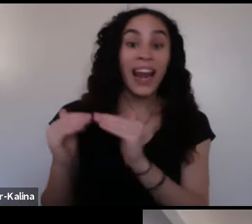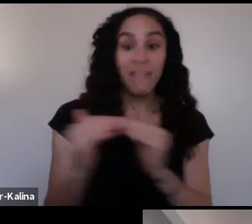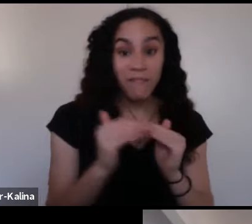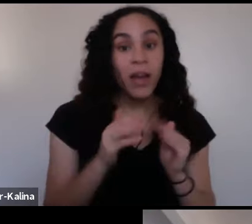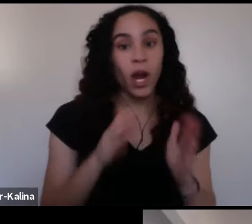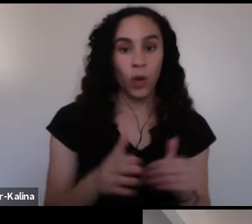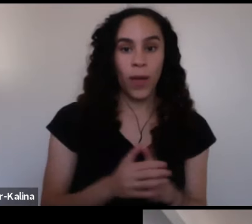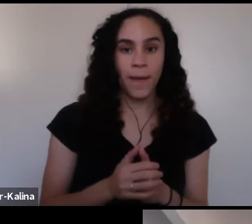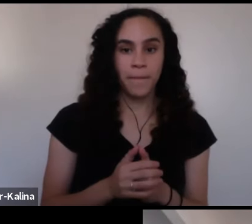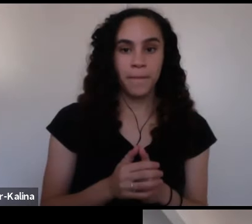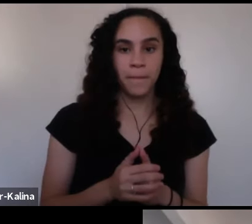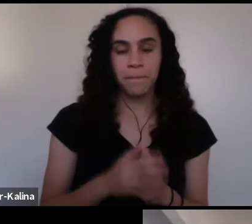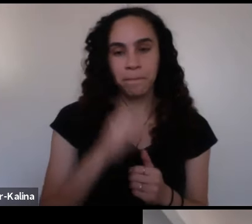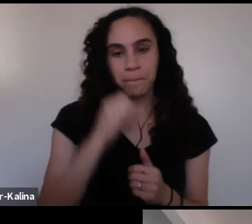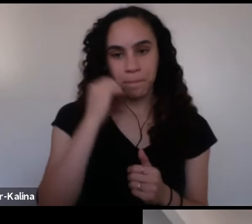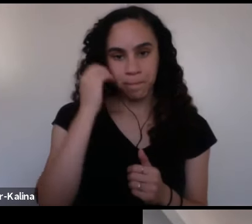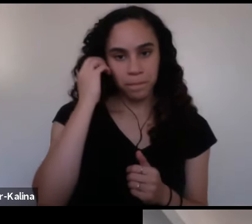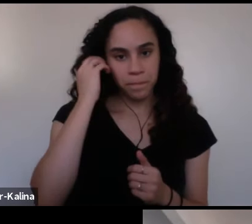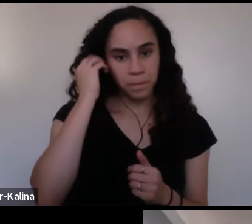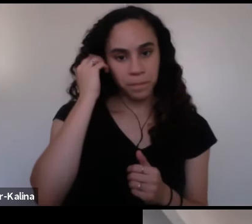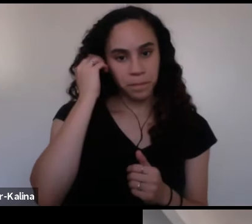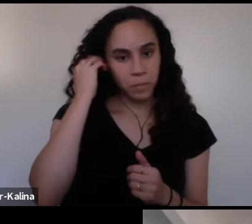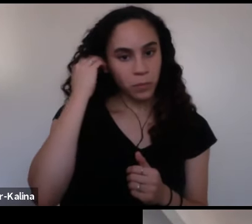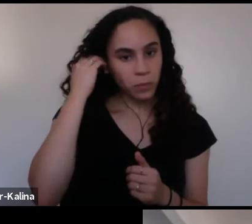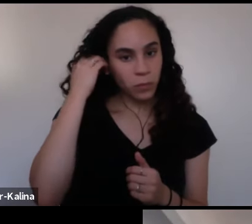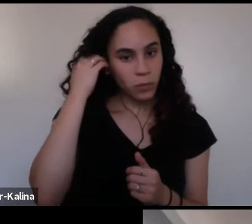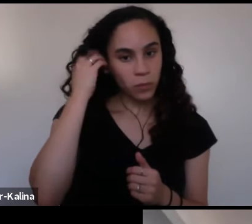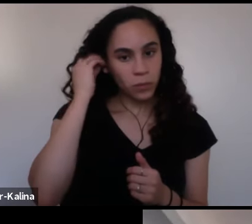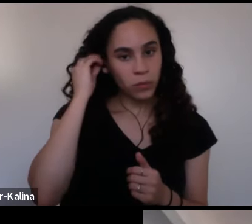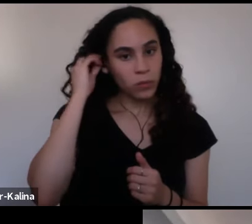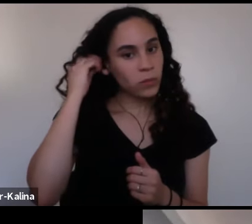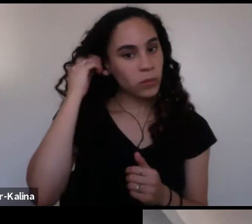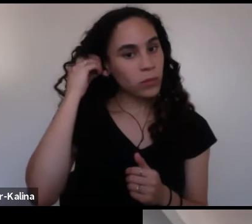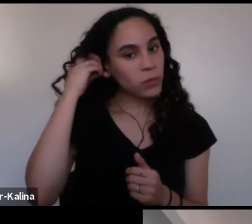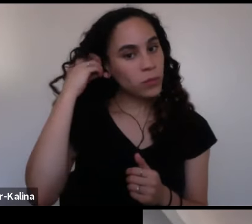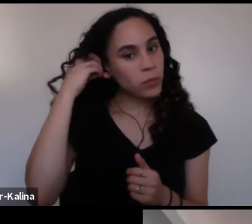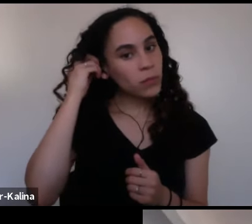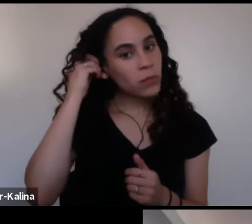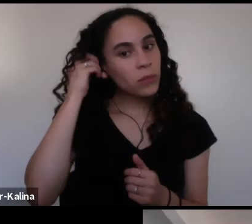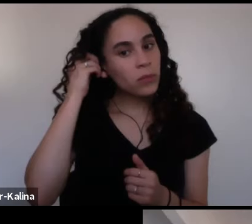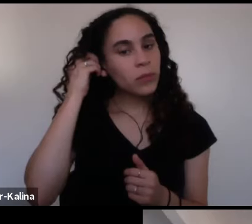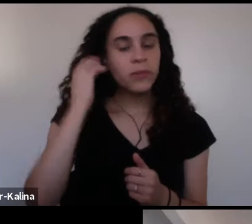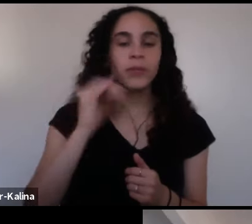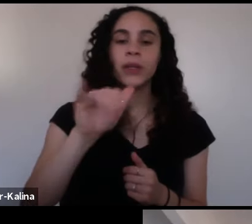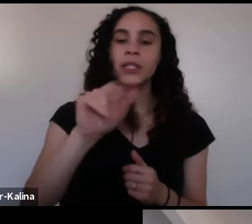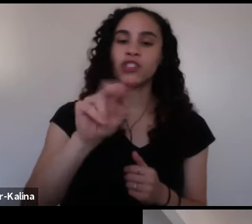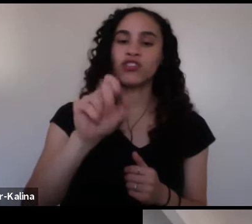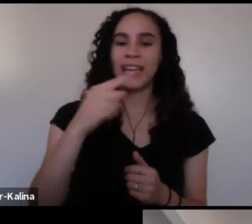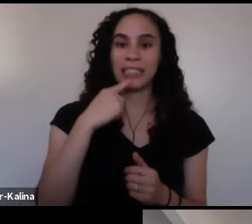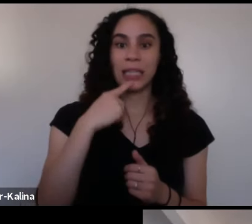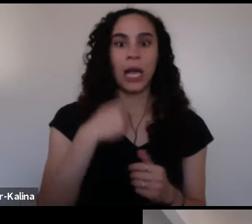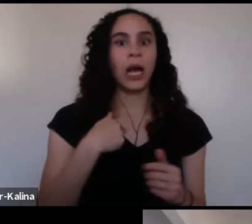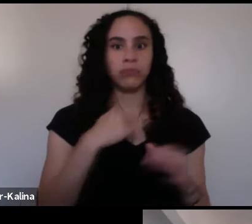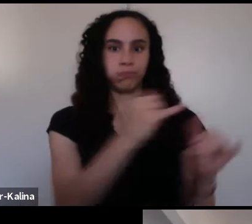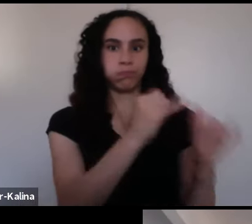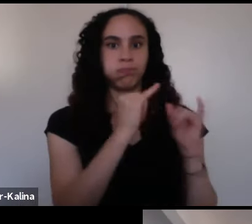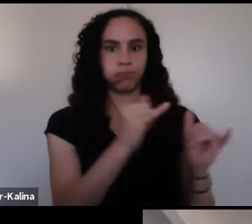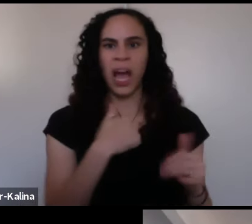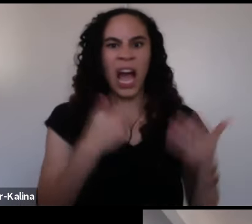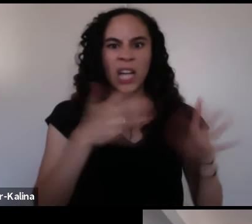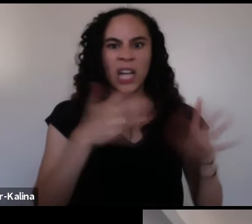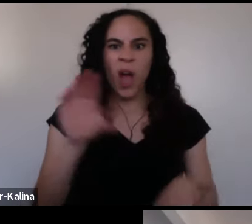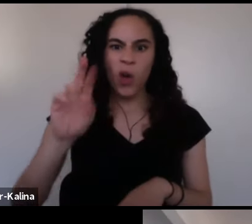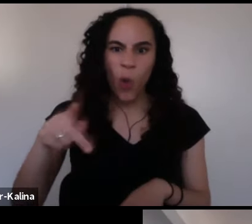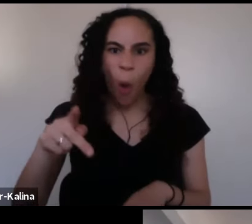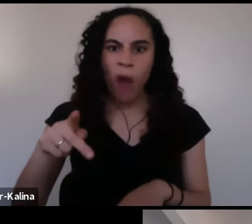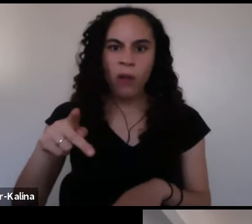Awesome. So Janet asks, she says, I'm a lot like you. I never wanted to work in the corporate world. I became a circus